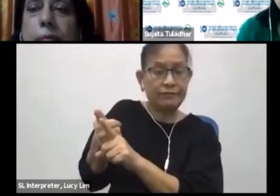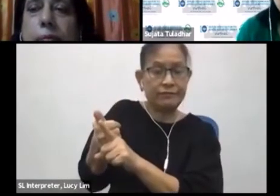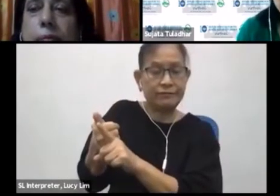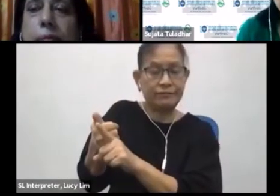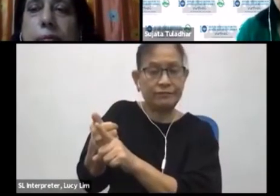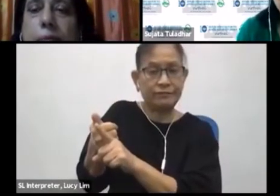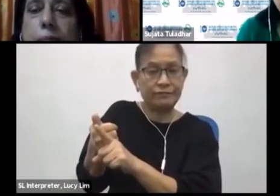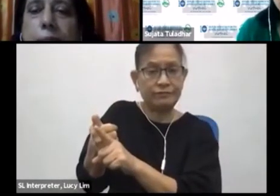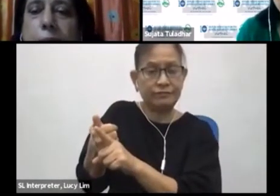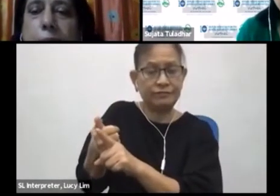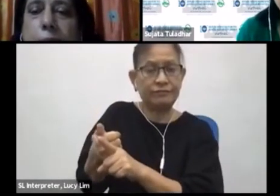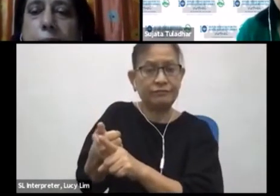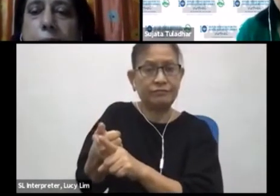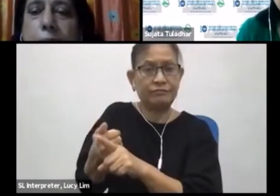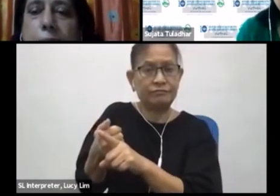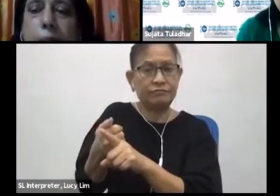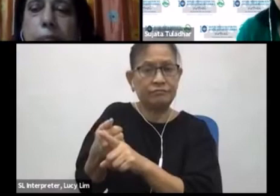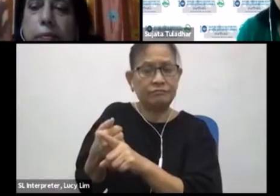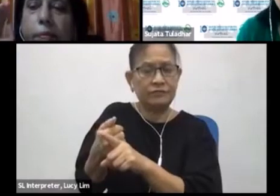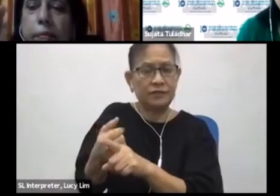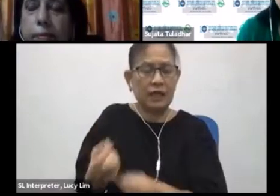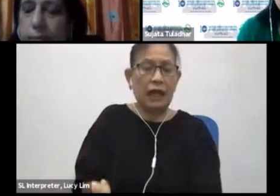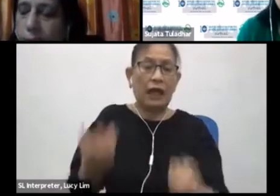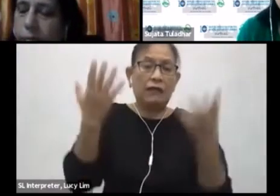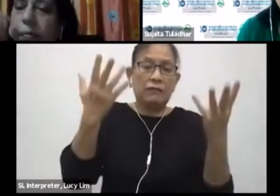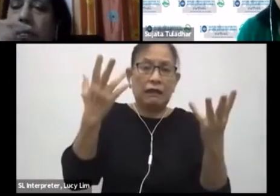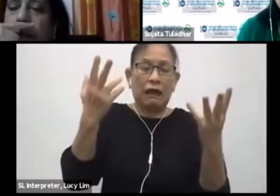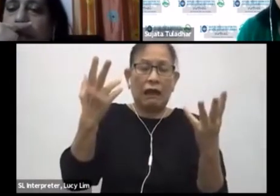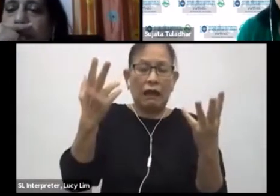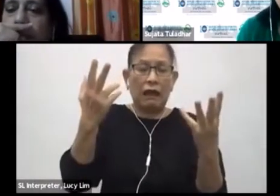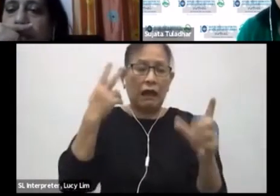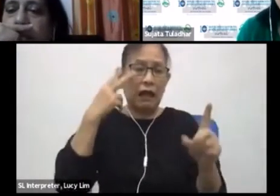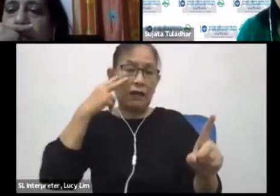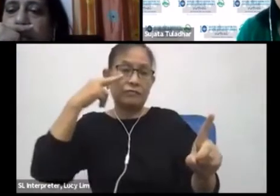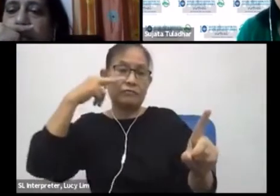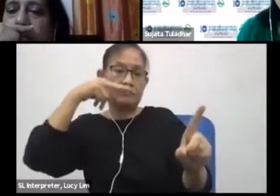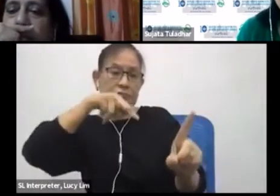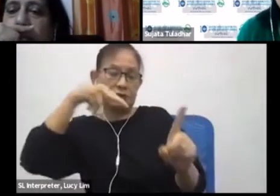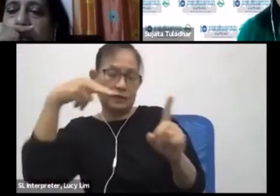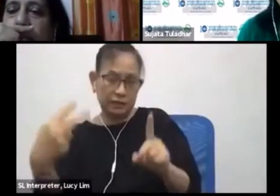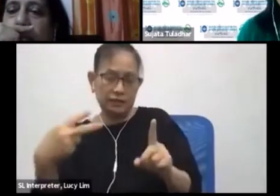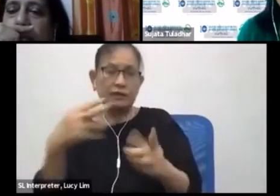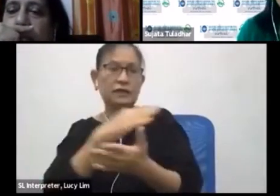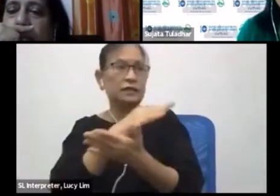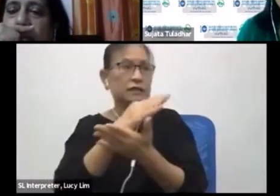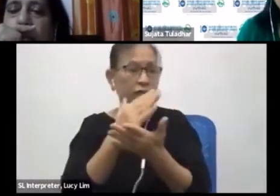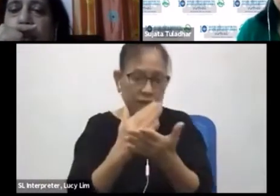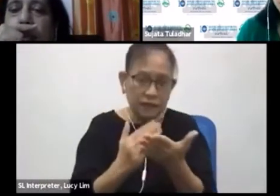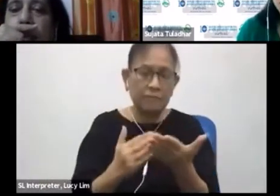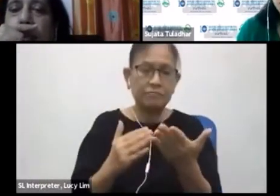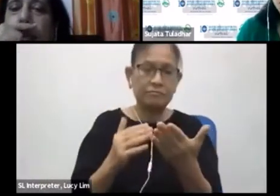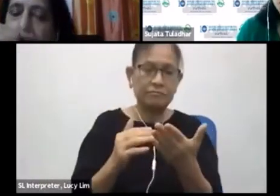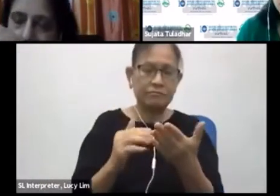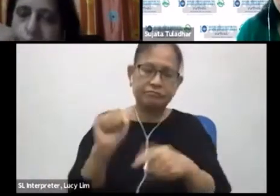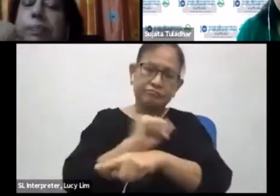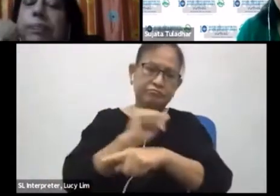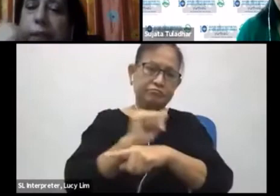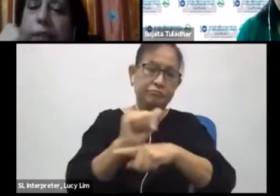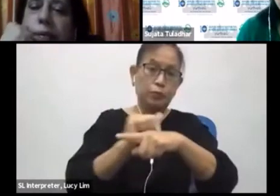many has perceived that some practices are